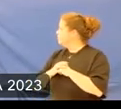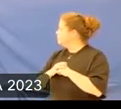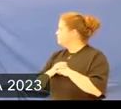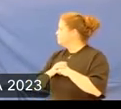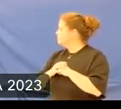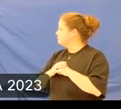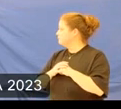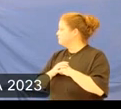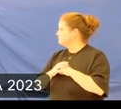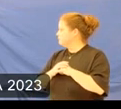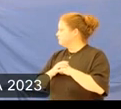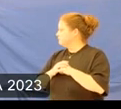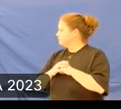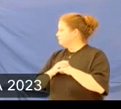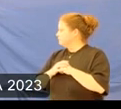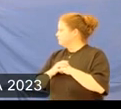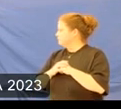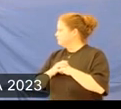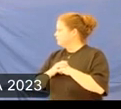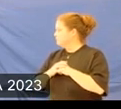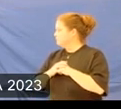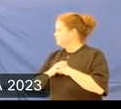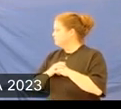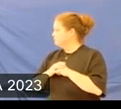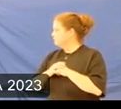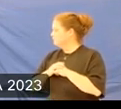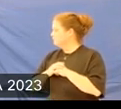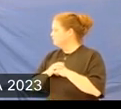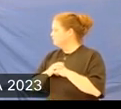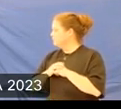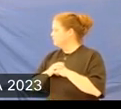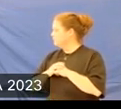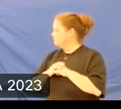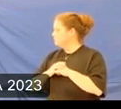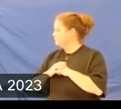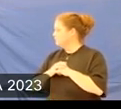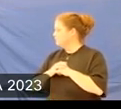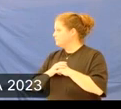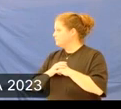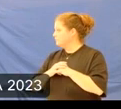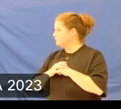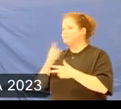of the things, though, here very clearly is that we have a lack of sort of proper benchmarks for, if you like, normal